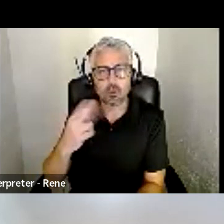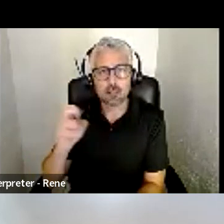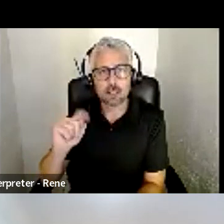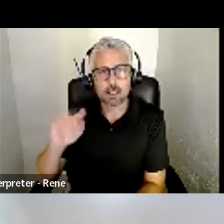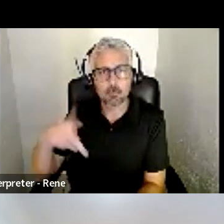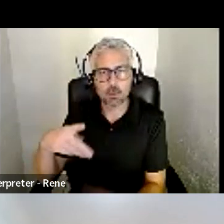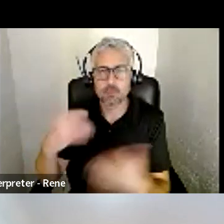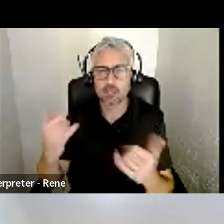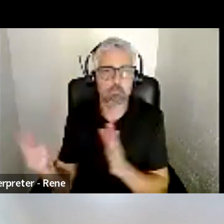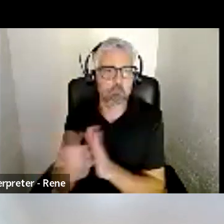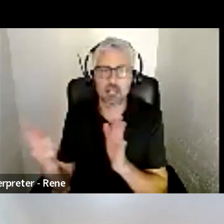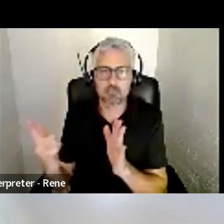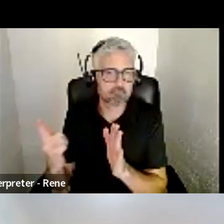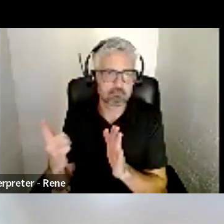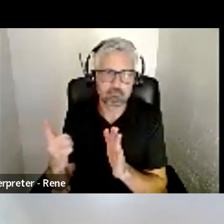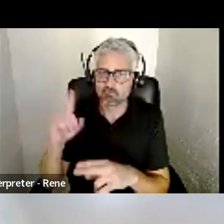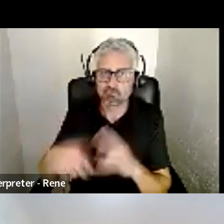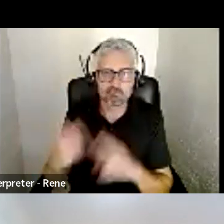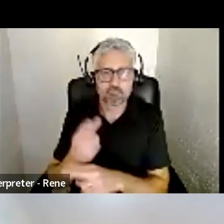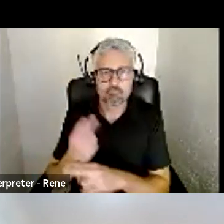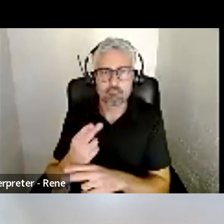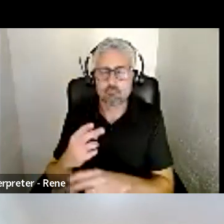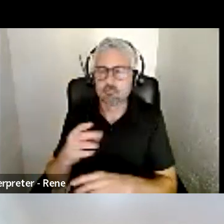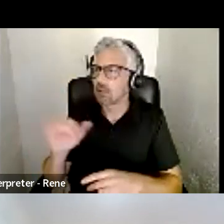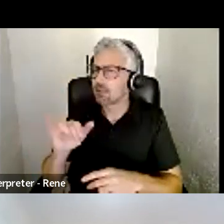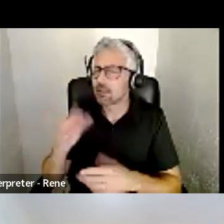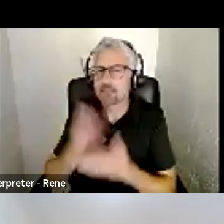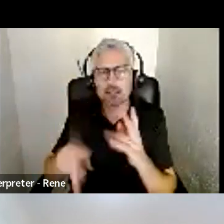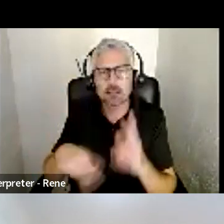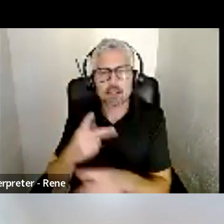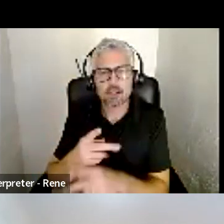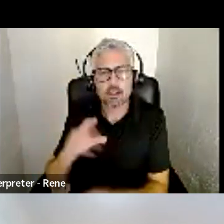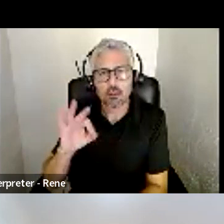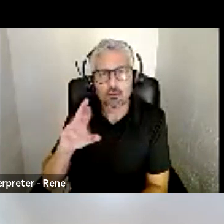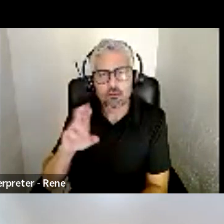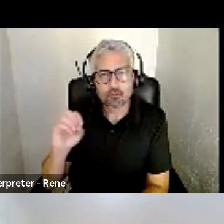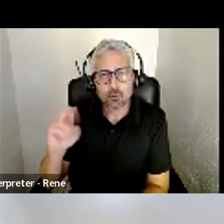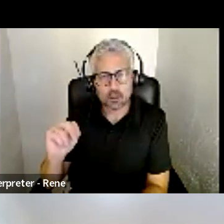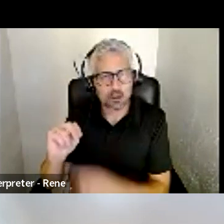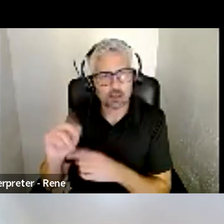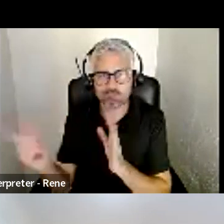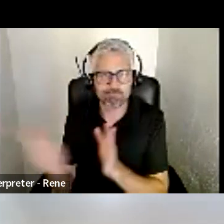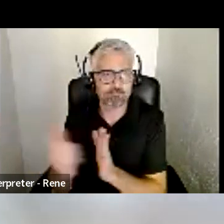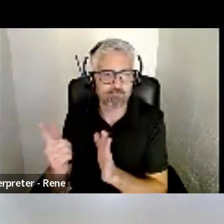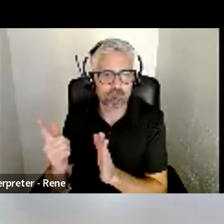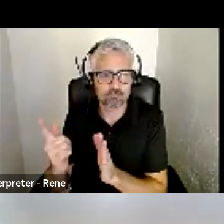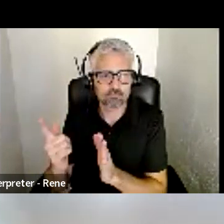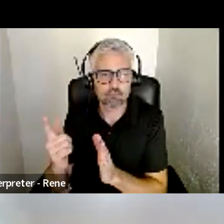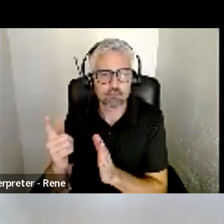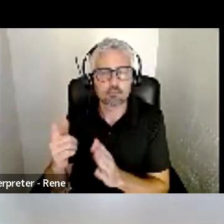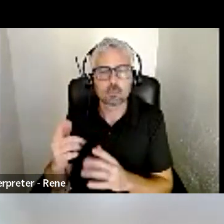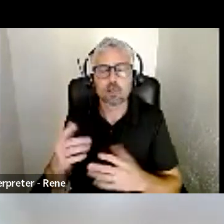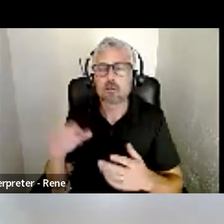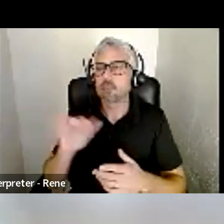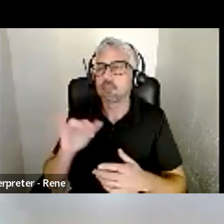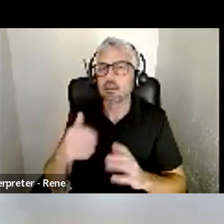now banned and are no longer used, like the type of Freon, the code. And so is there a way to put in the same way we